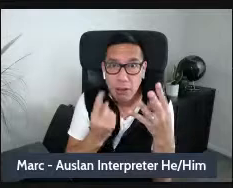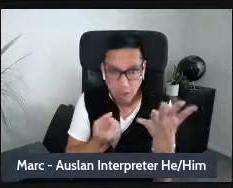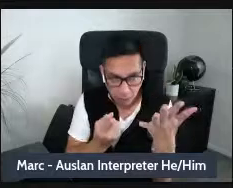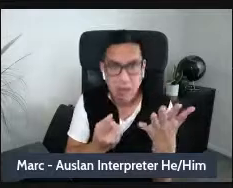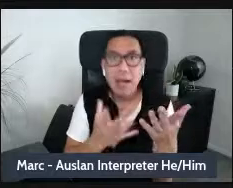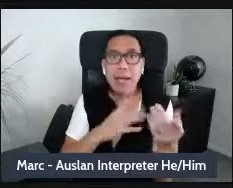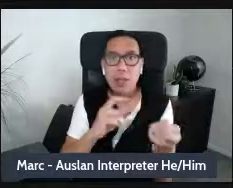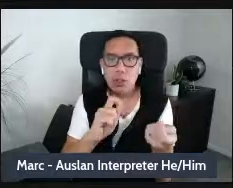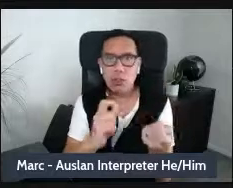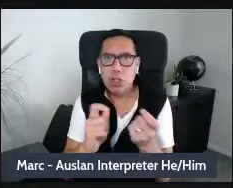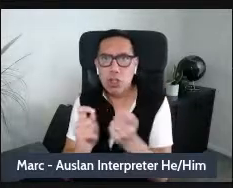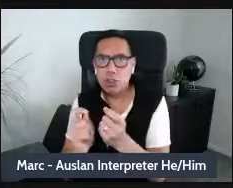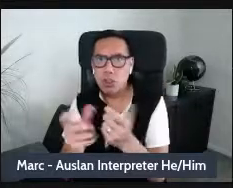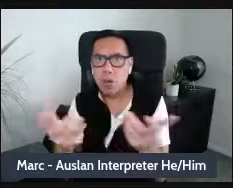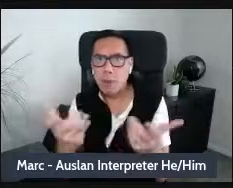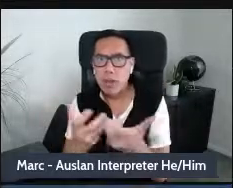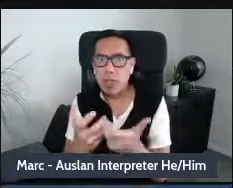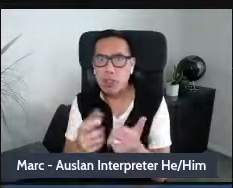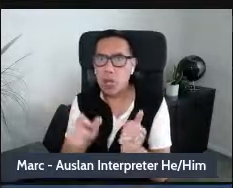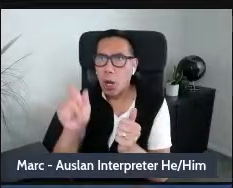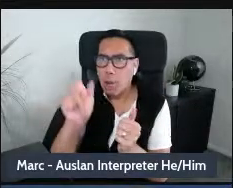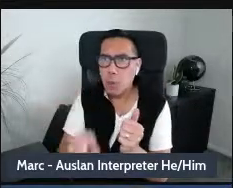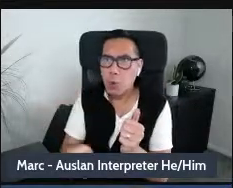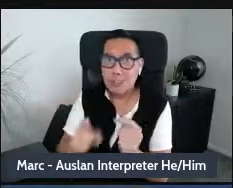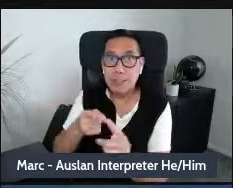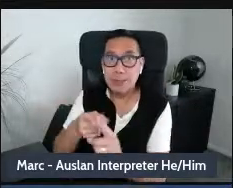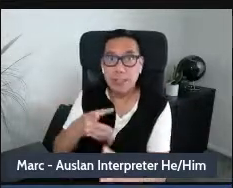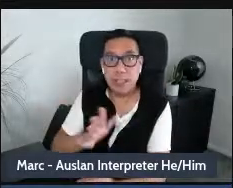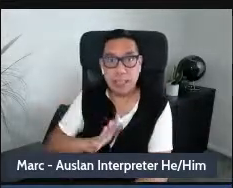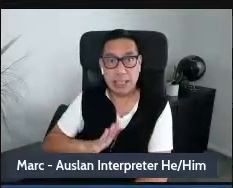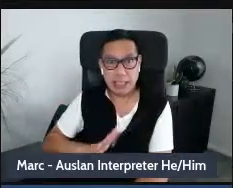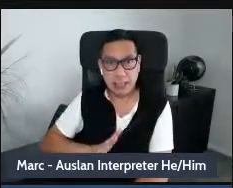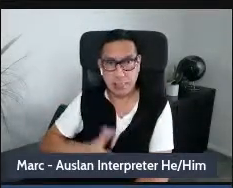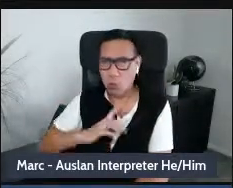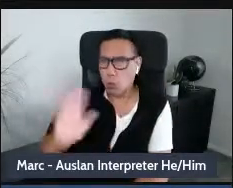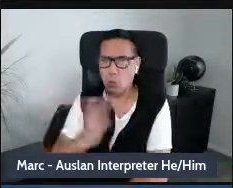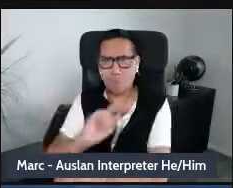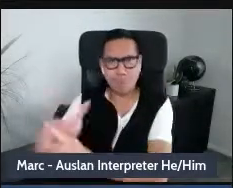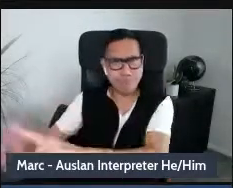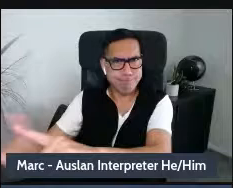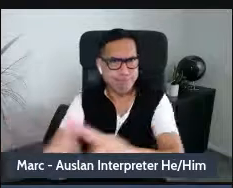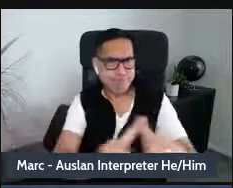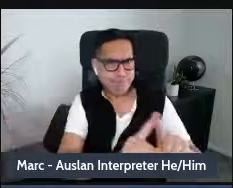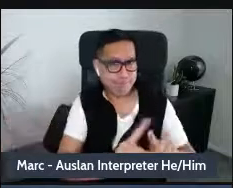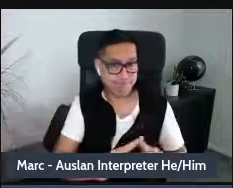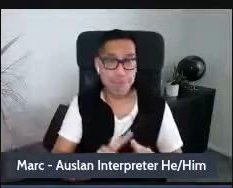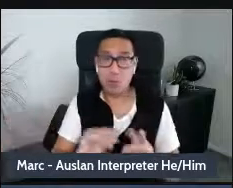the needs of the person in front of me. So that's where we're at now.